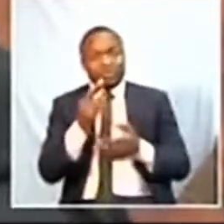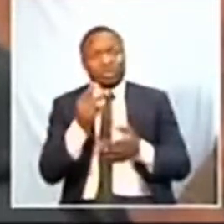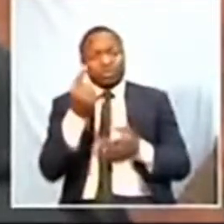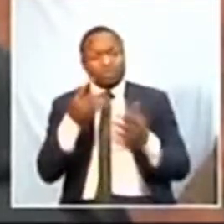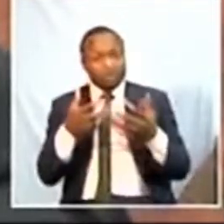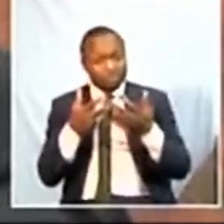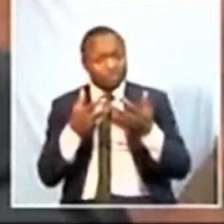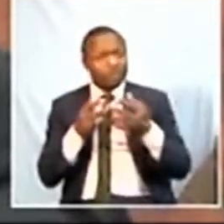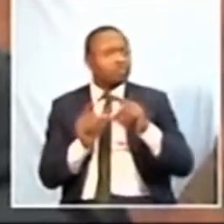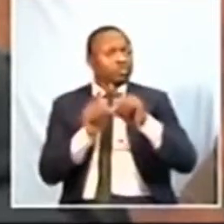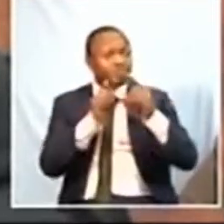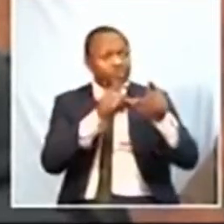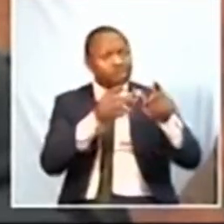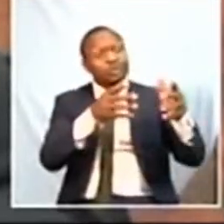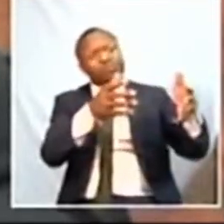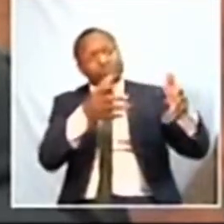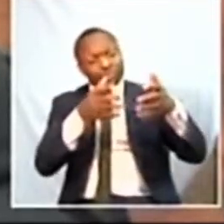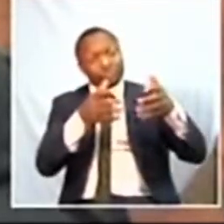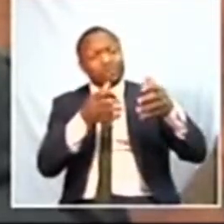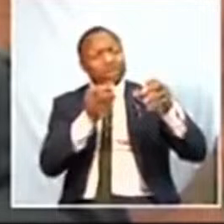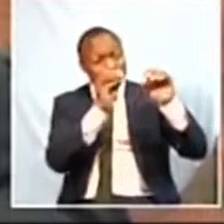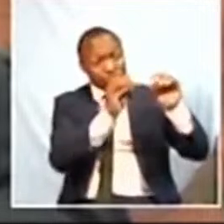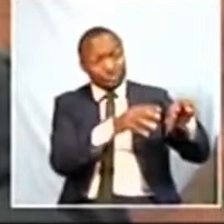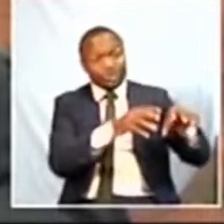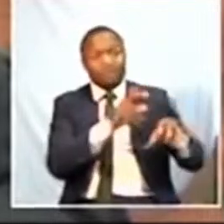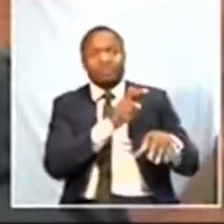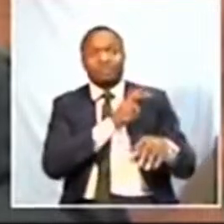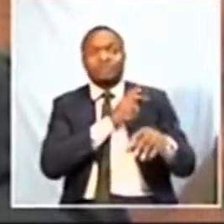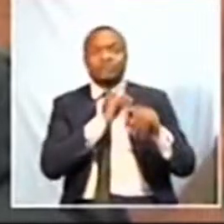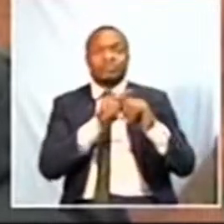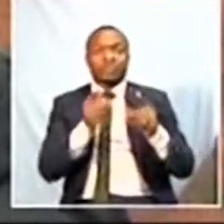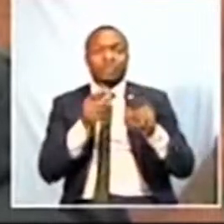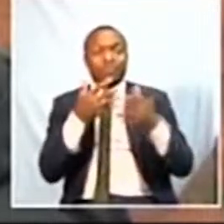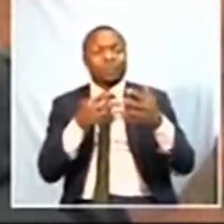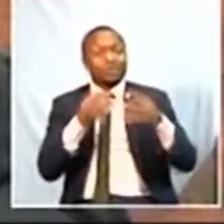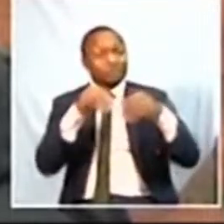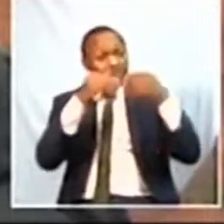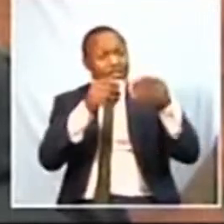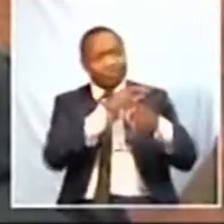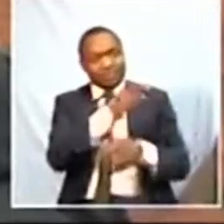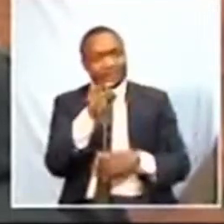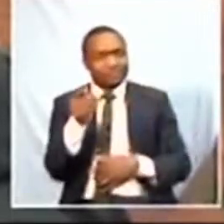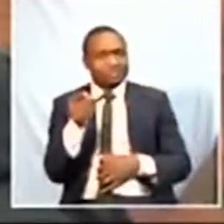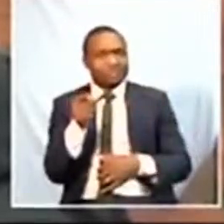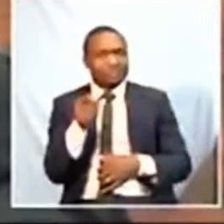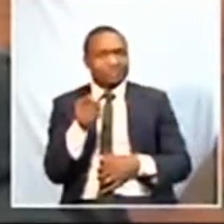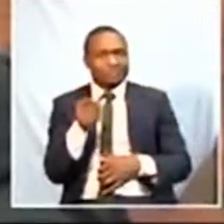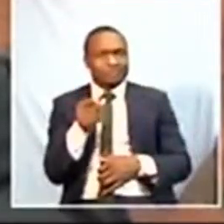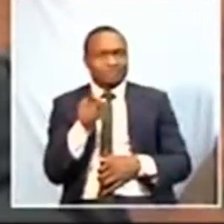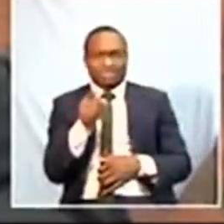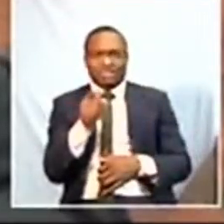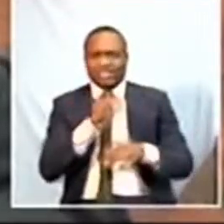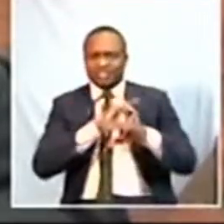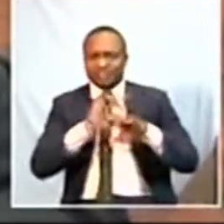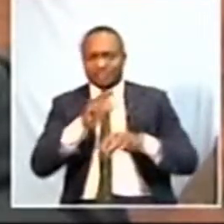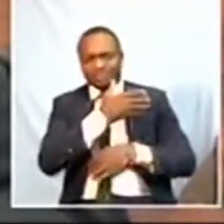had to follow them and take it to police. But the documentation were given to them. That is gross